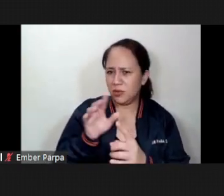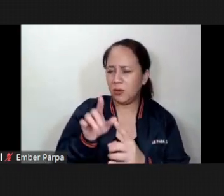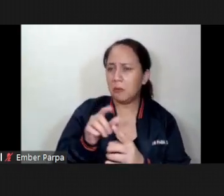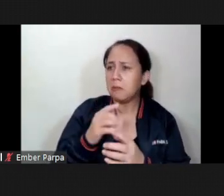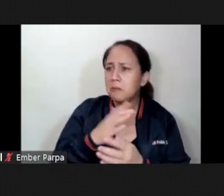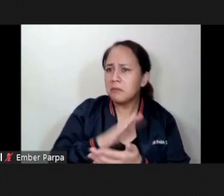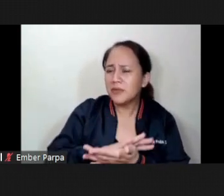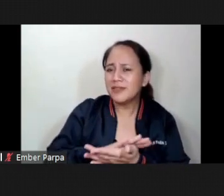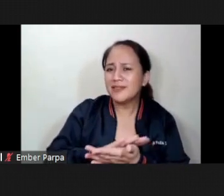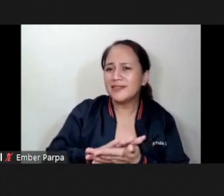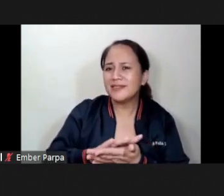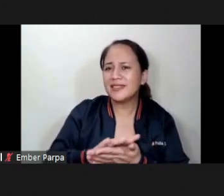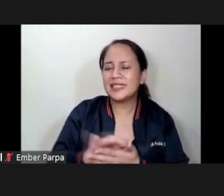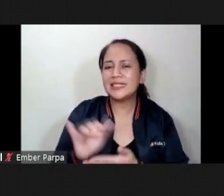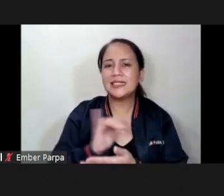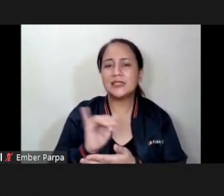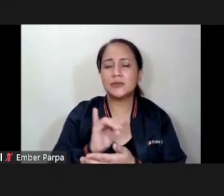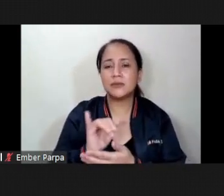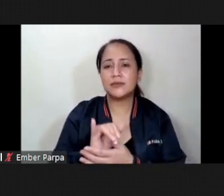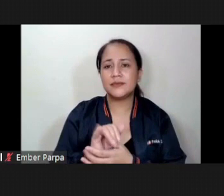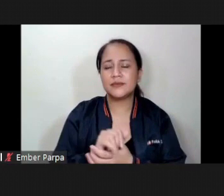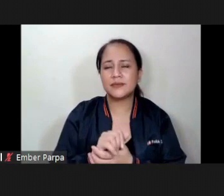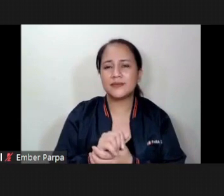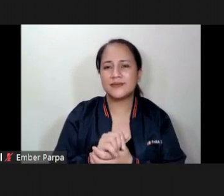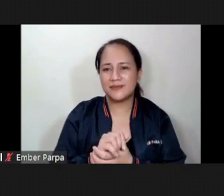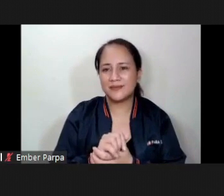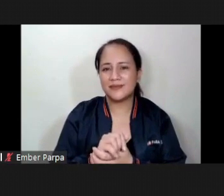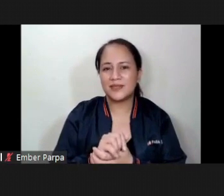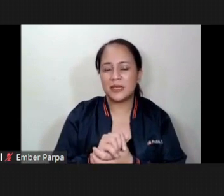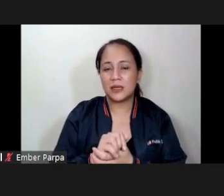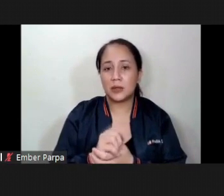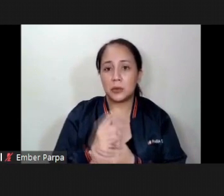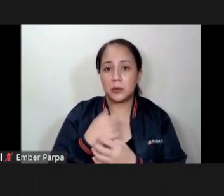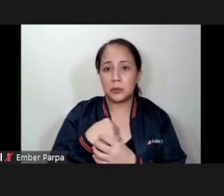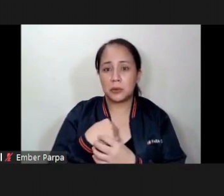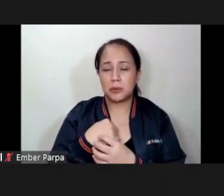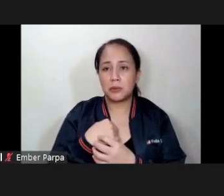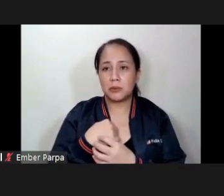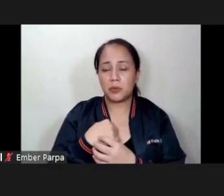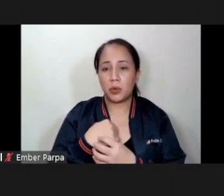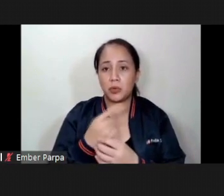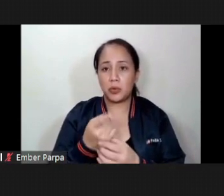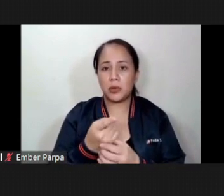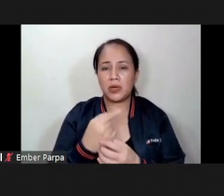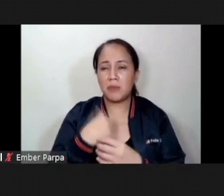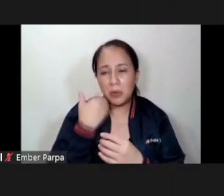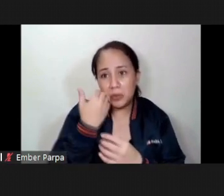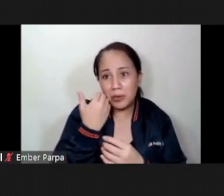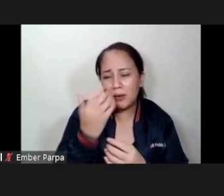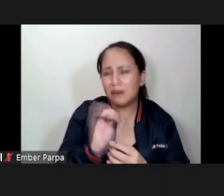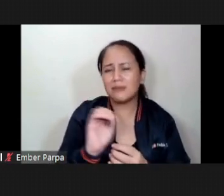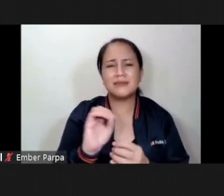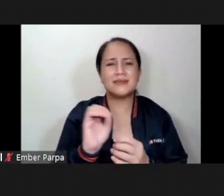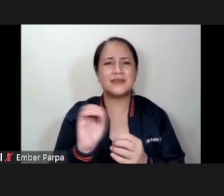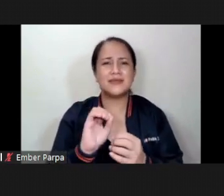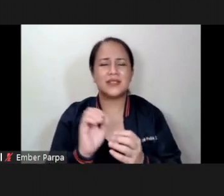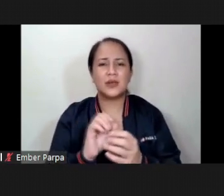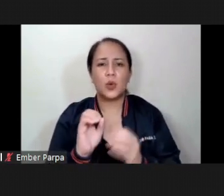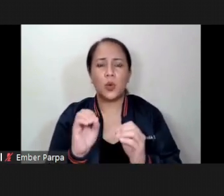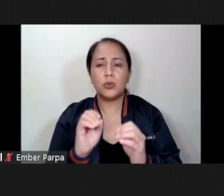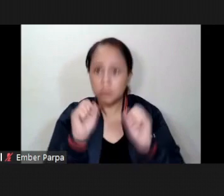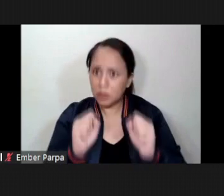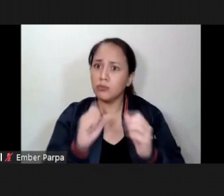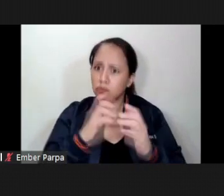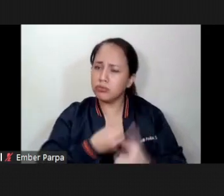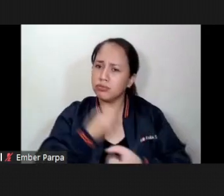kanang dili man di ay kanang tungod kay ingana na maulaw ka kanang murag maka-istorya